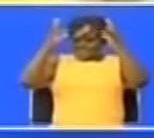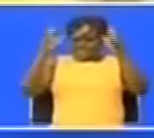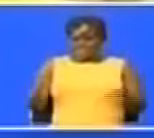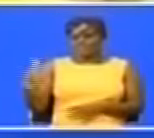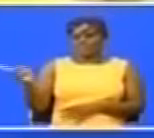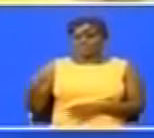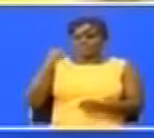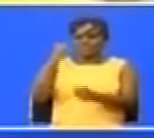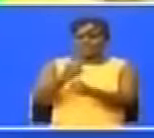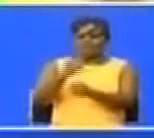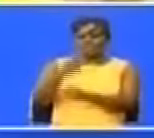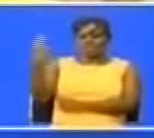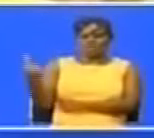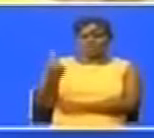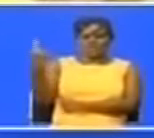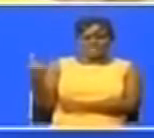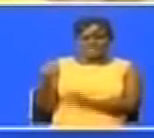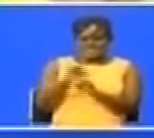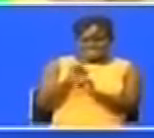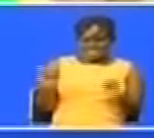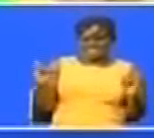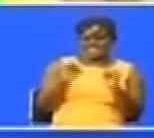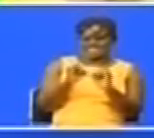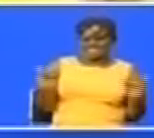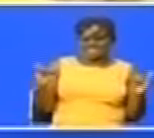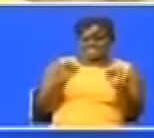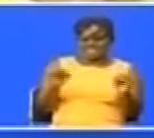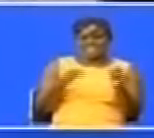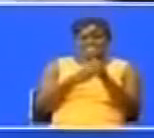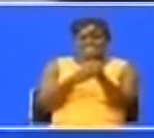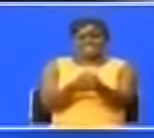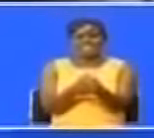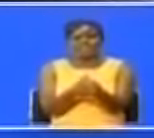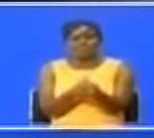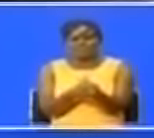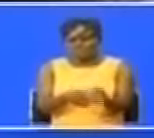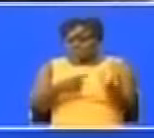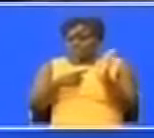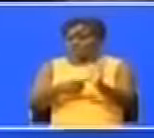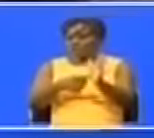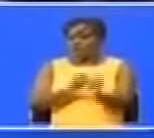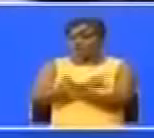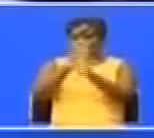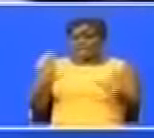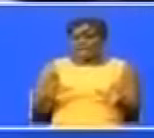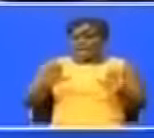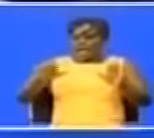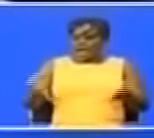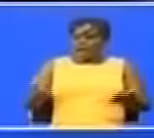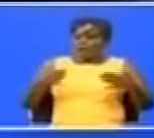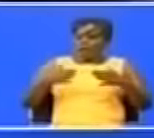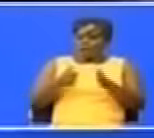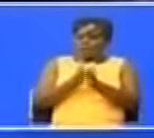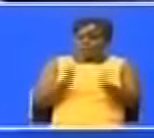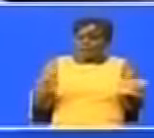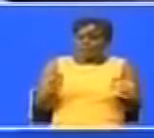kwamba hapa kazi tu ni usafi mbele. Yani nimefurahi sana kwa siku ya leo. Inadhihirisha pia kwamba ni kwa namna gani wananchi wa maisha